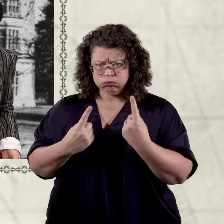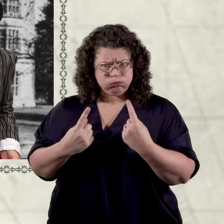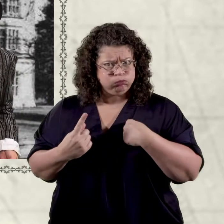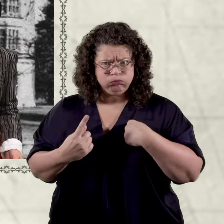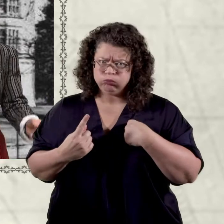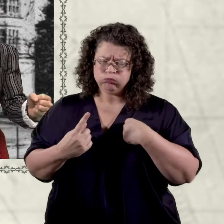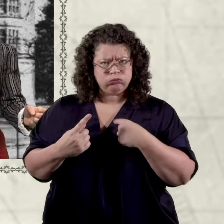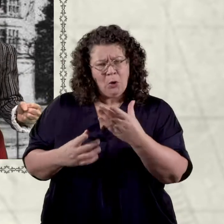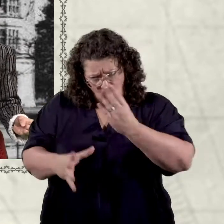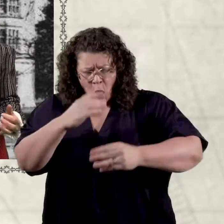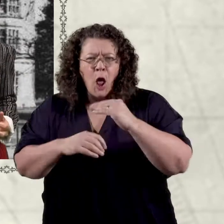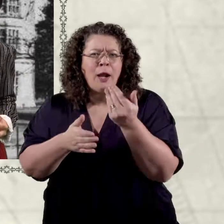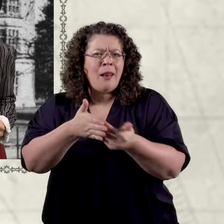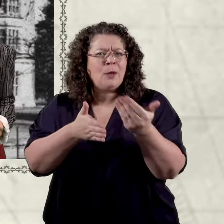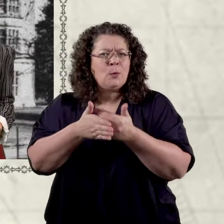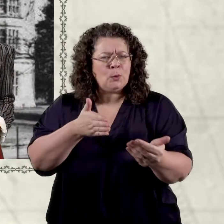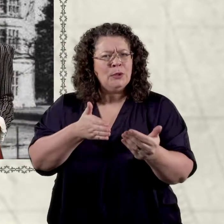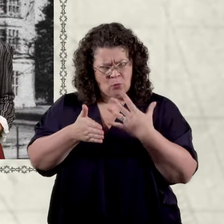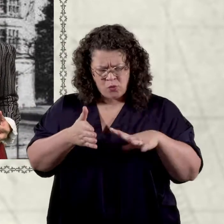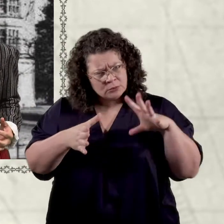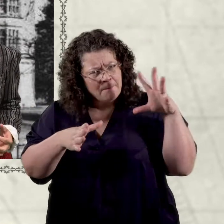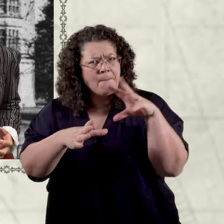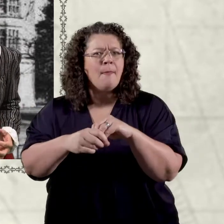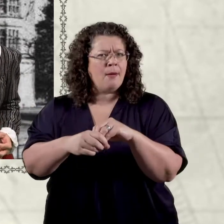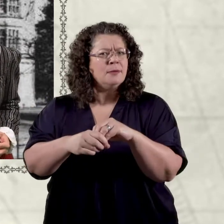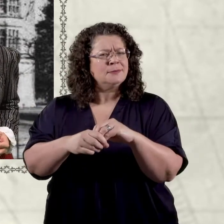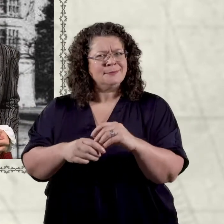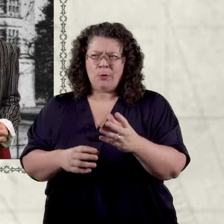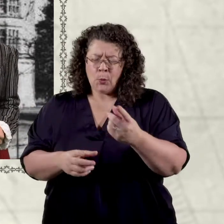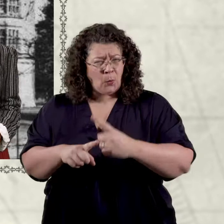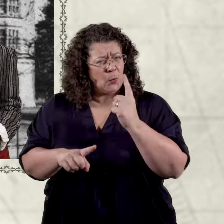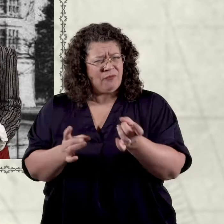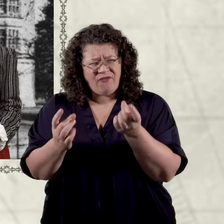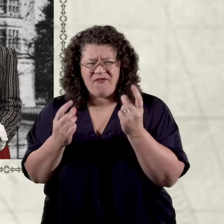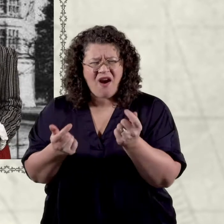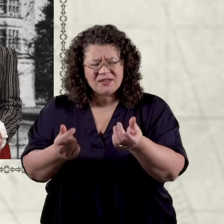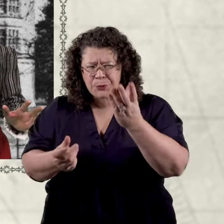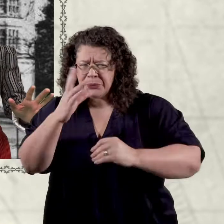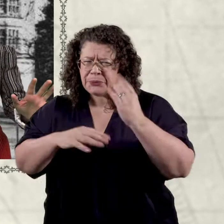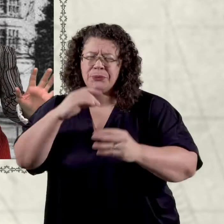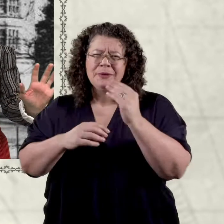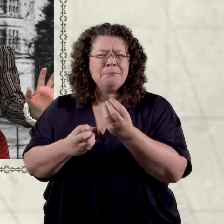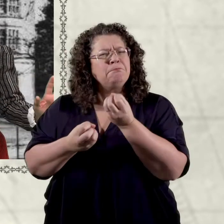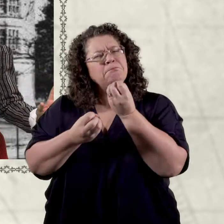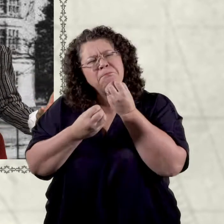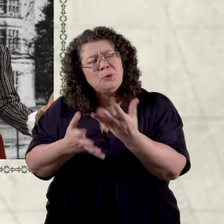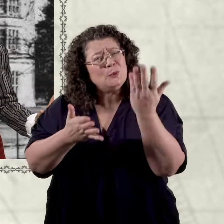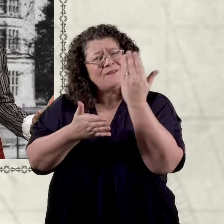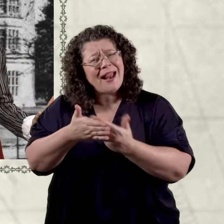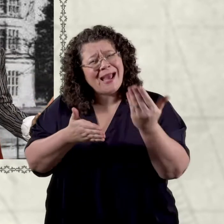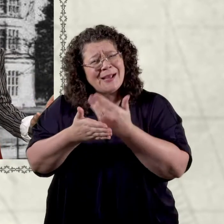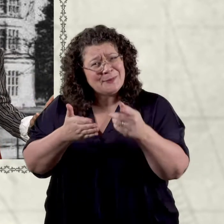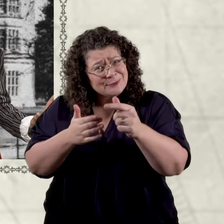to learn the language. I had to be part of it, and I learnt it in no time. Isn't it a